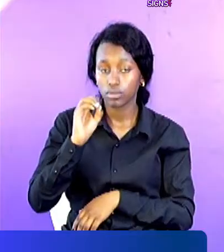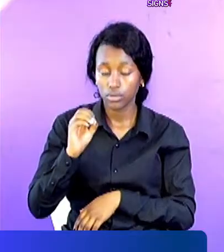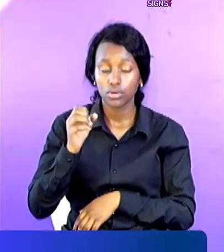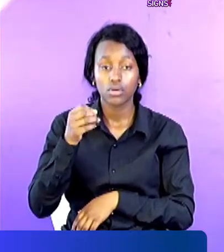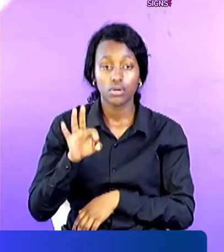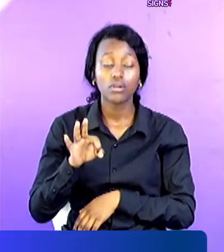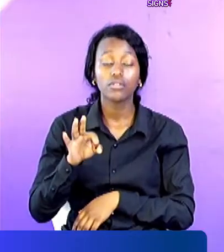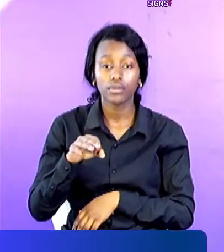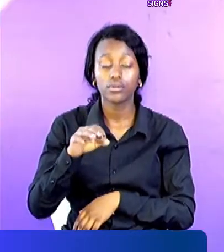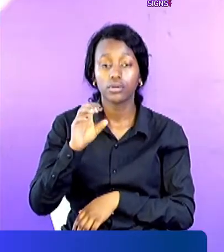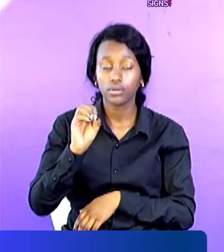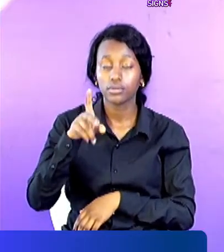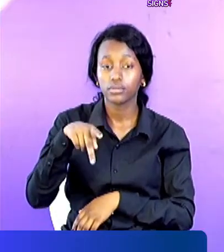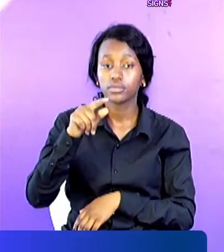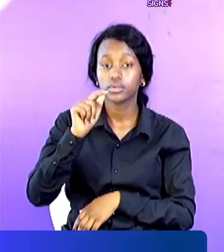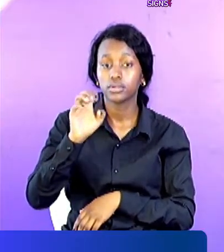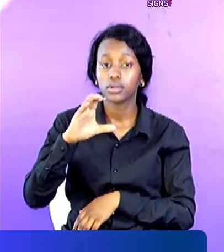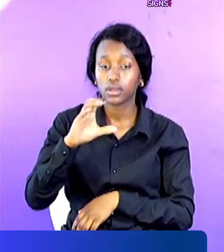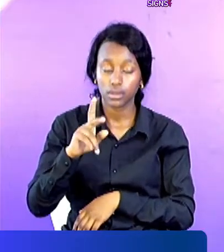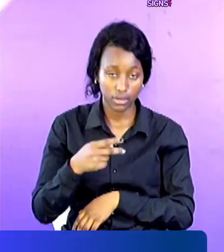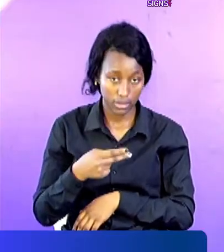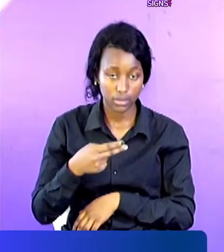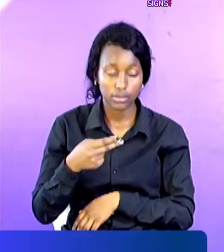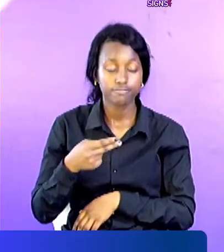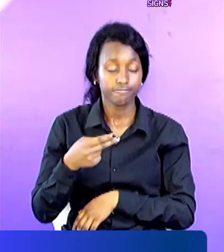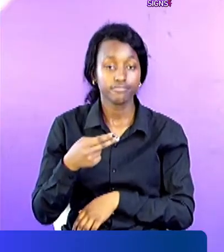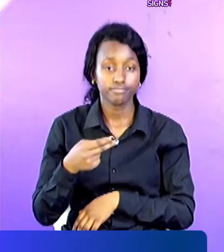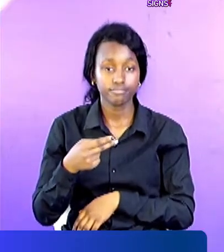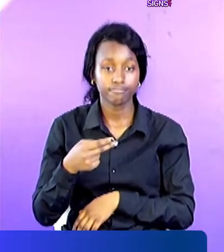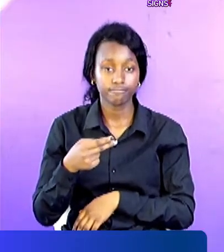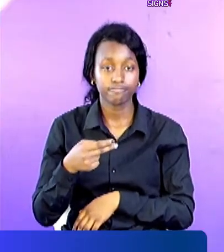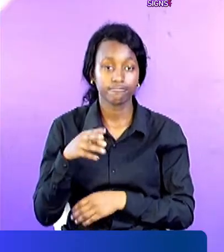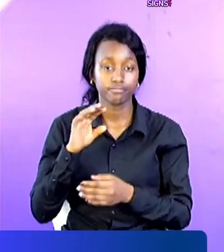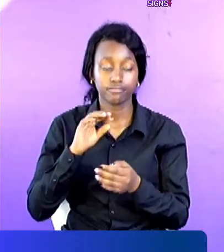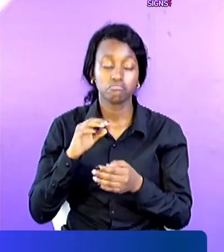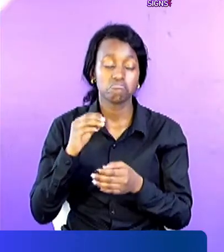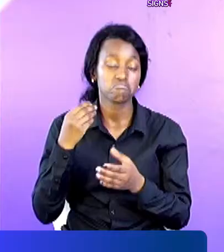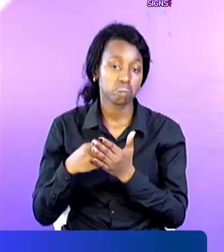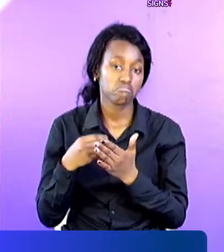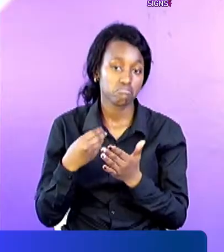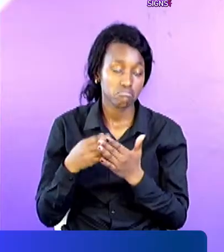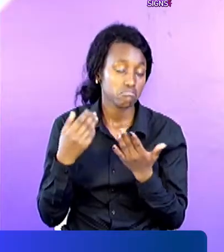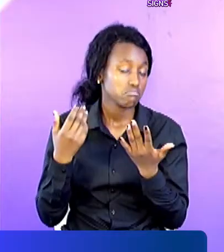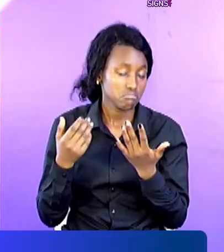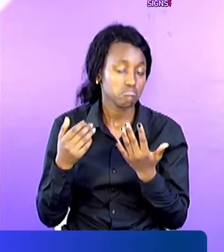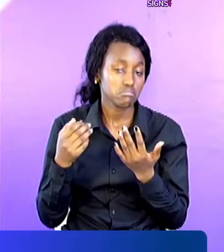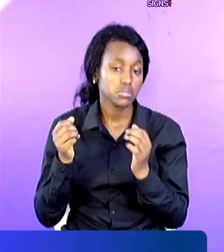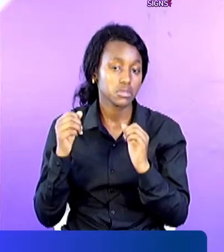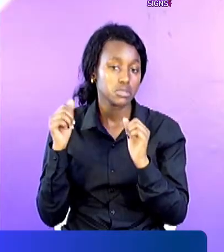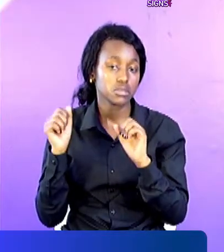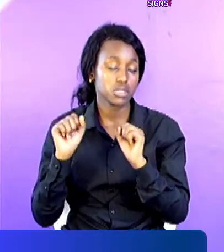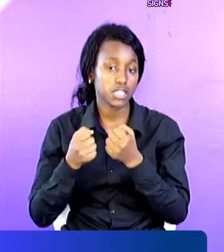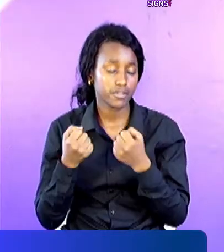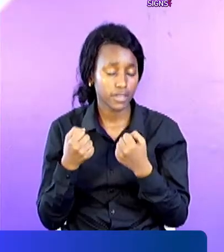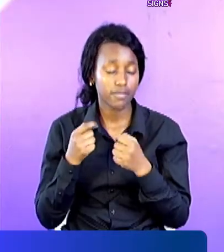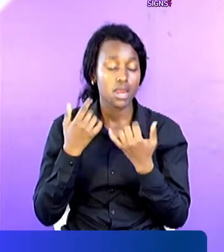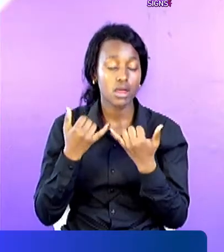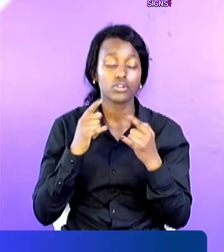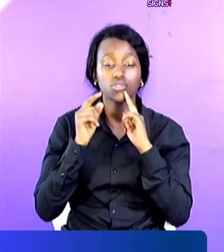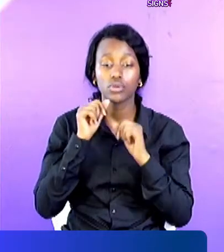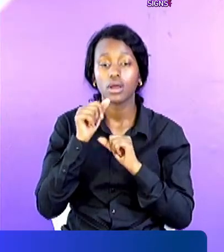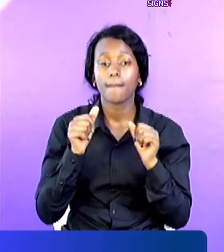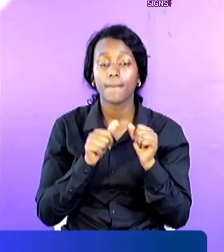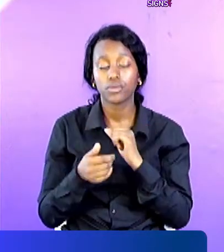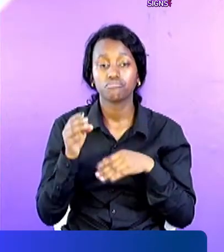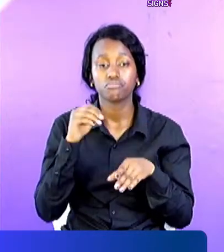are discussing matters investing your money and making sure that it grows. Mr. David, before, as we're